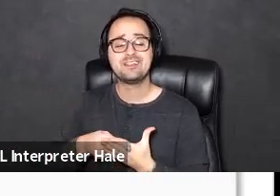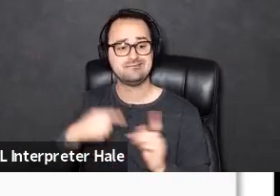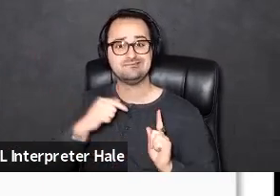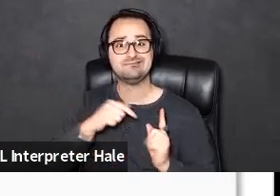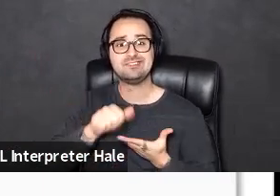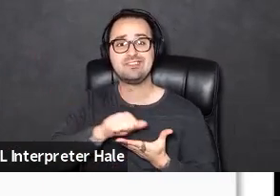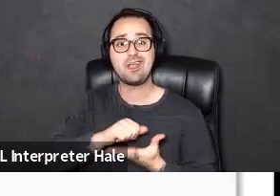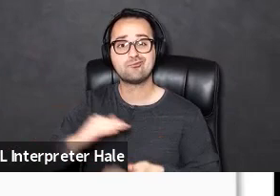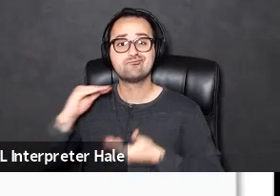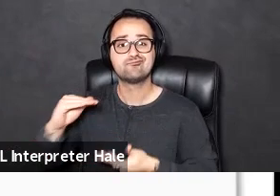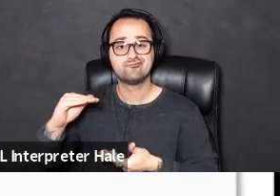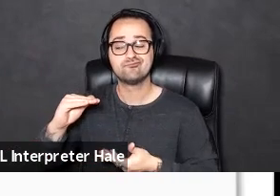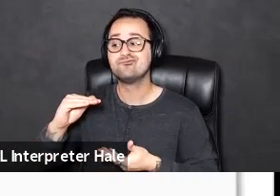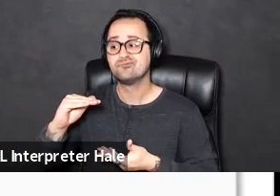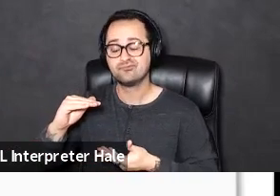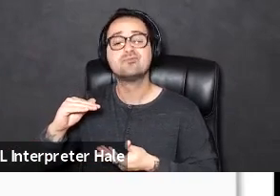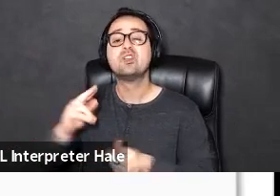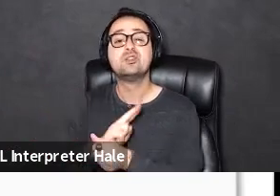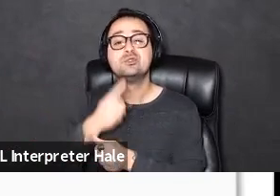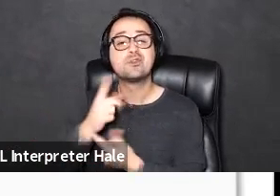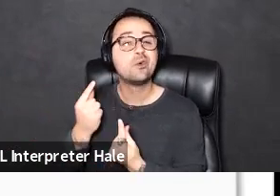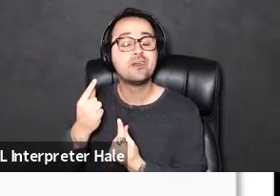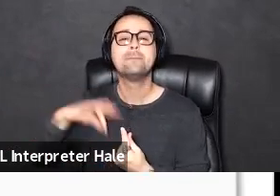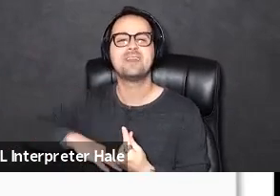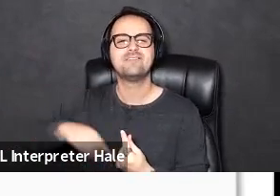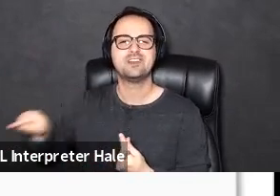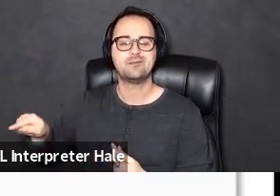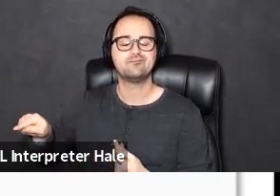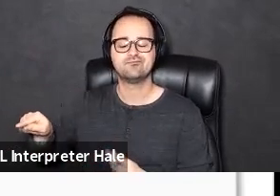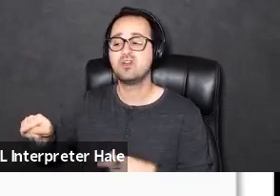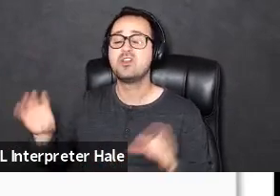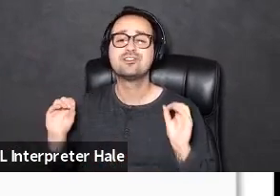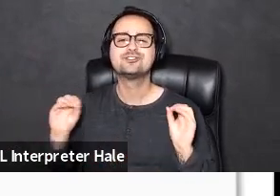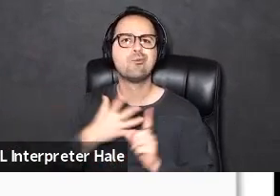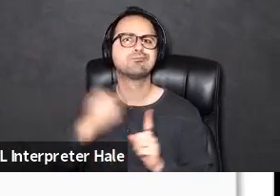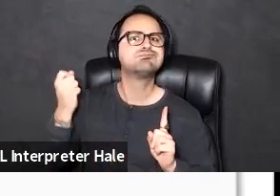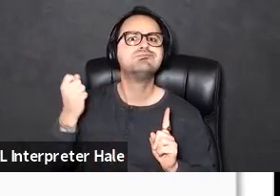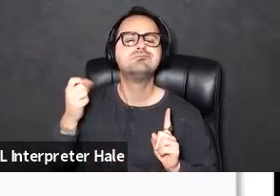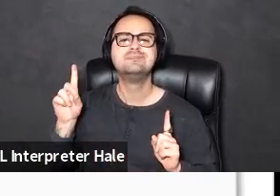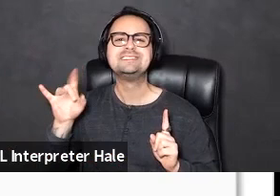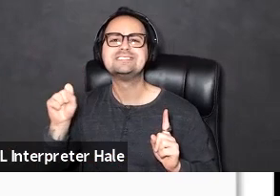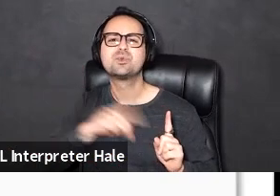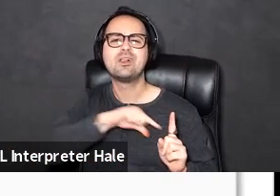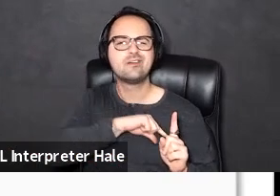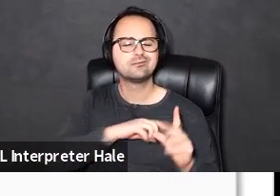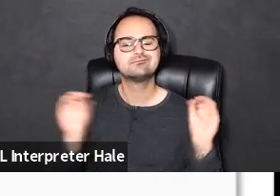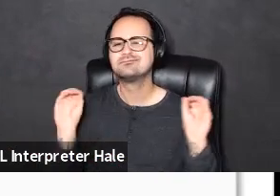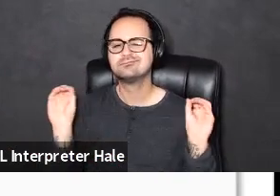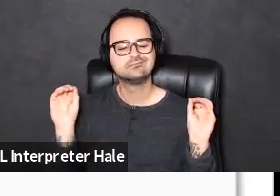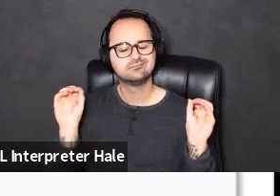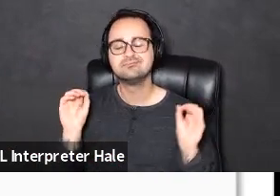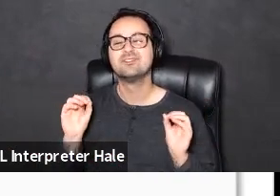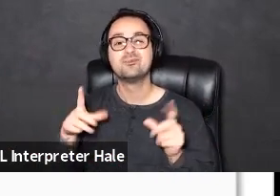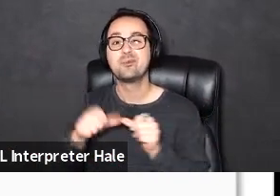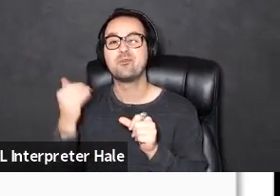that's used for the benefit of the child, no disqualification from any of those benefits that we talked about, the